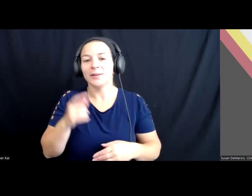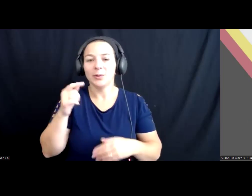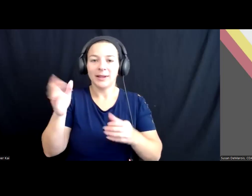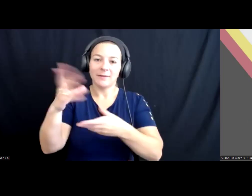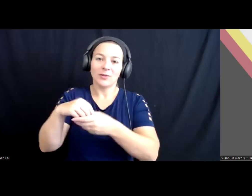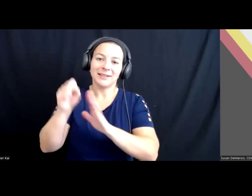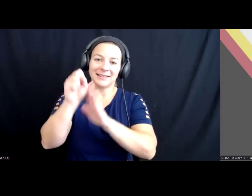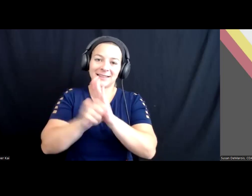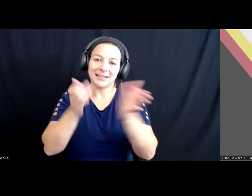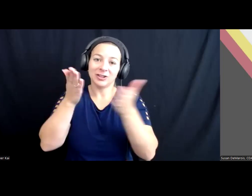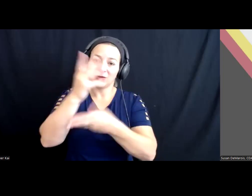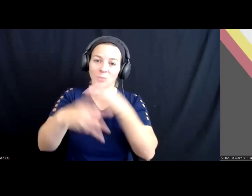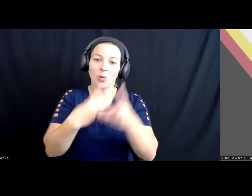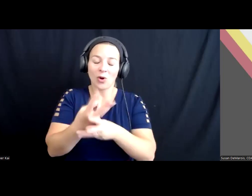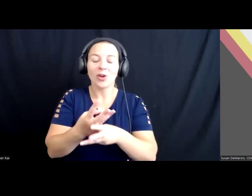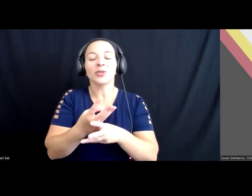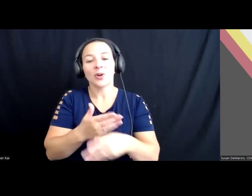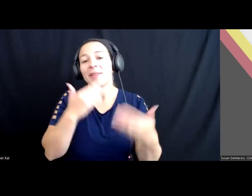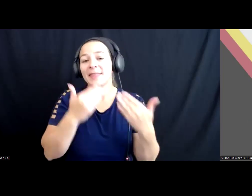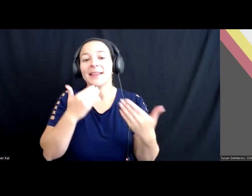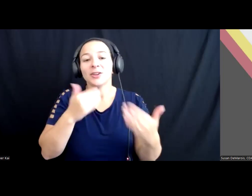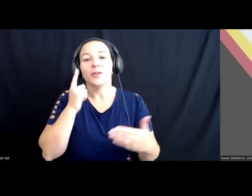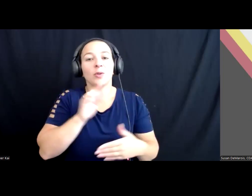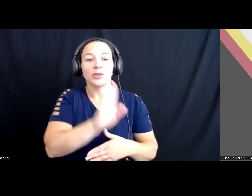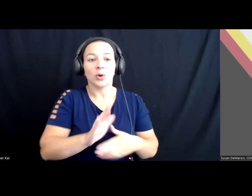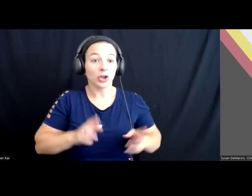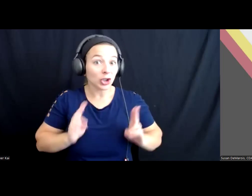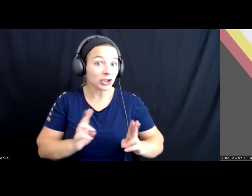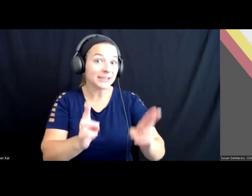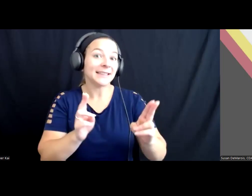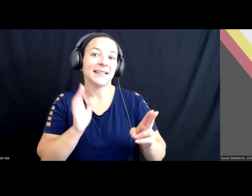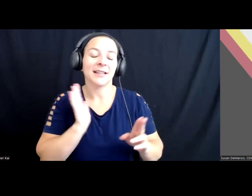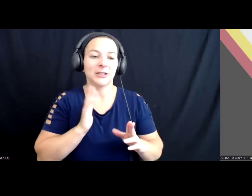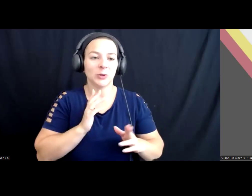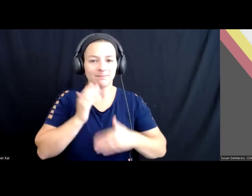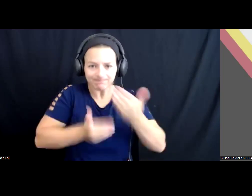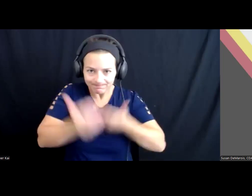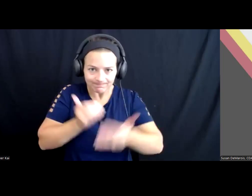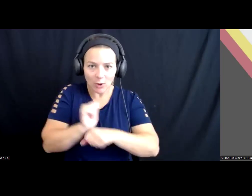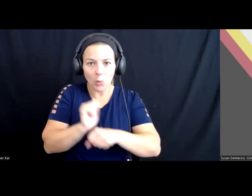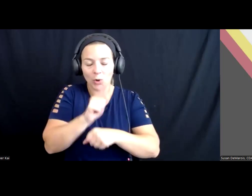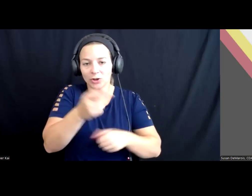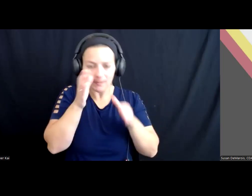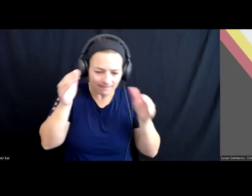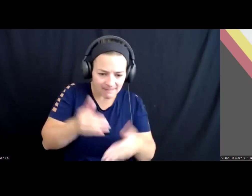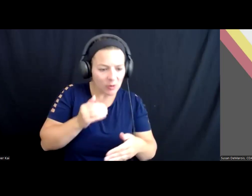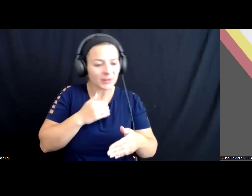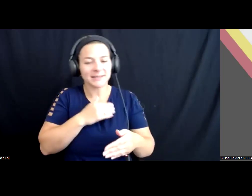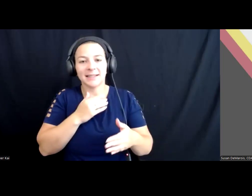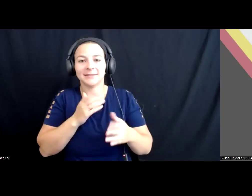world. So thank you for the urgency and accelerated pace that you bring to this critically important